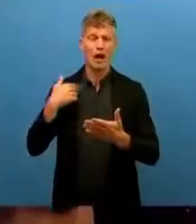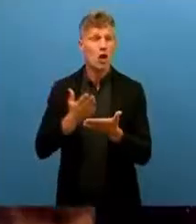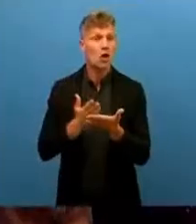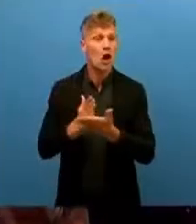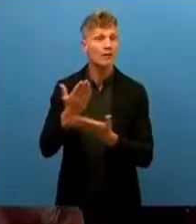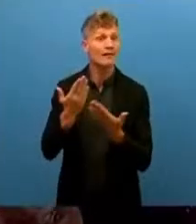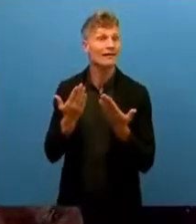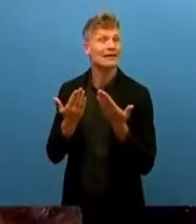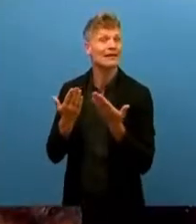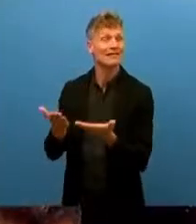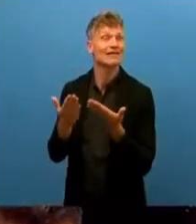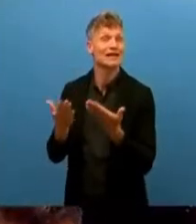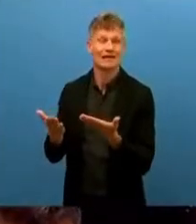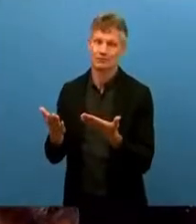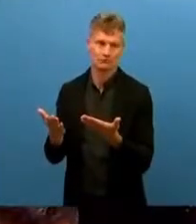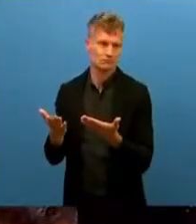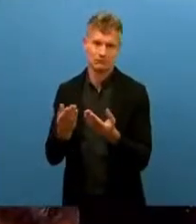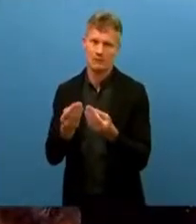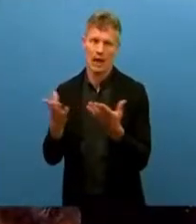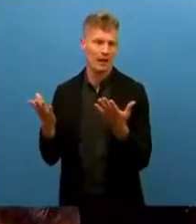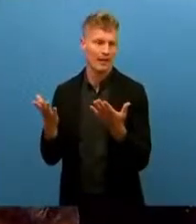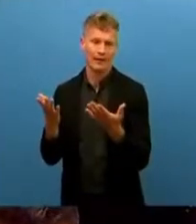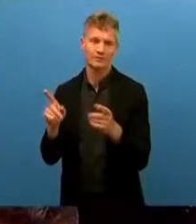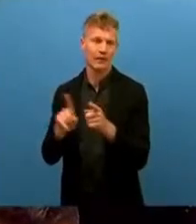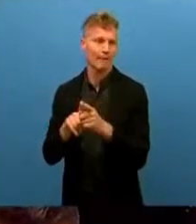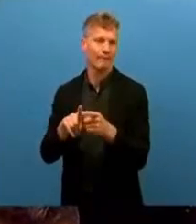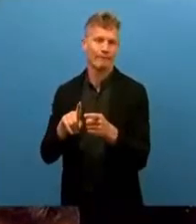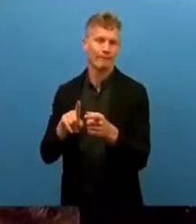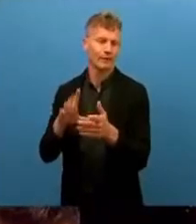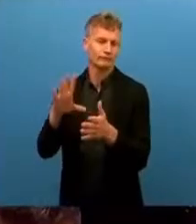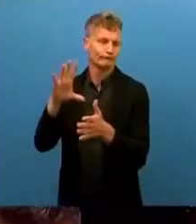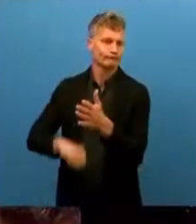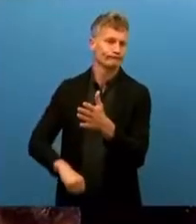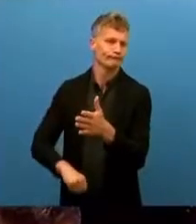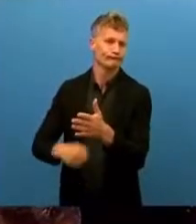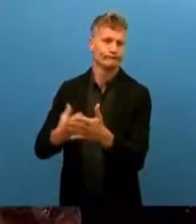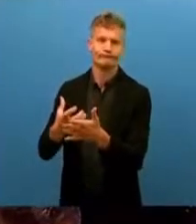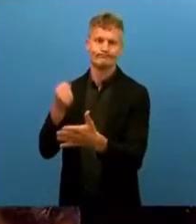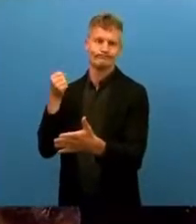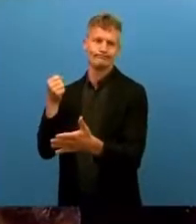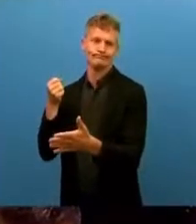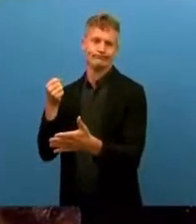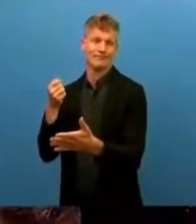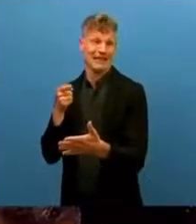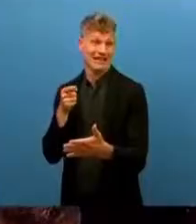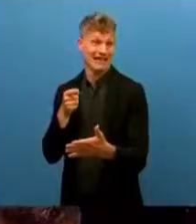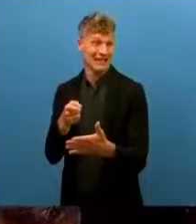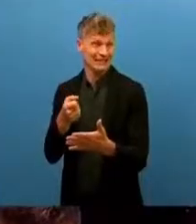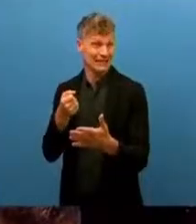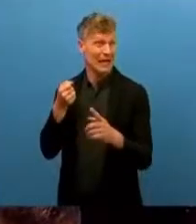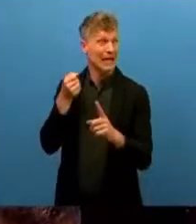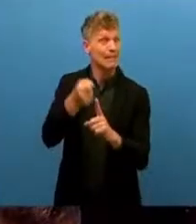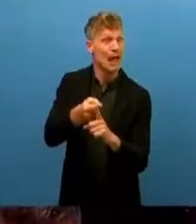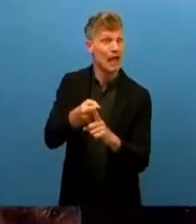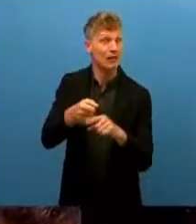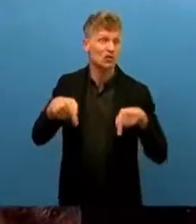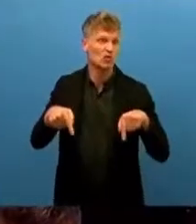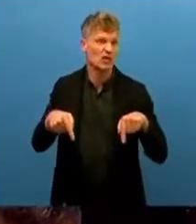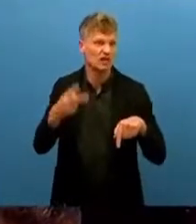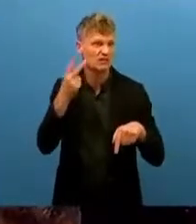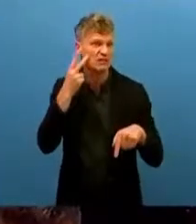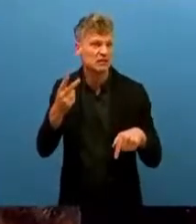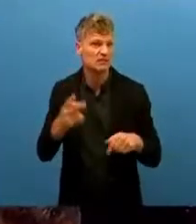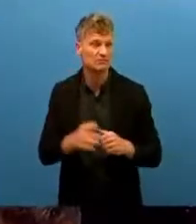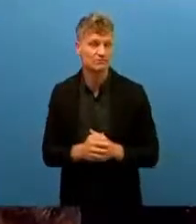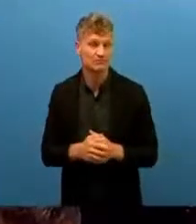and Métis, and that the effects of this legacy persist today. These conversations on enhanced participation have